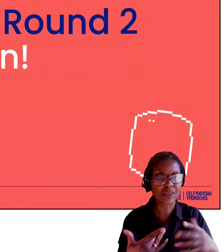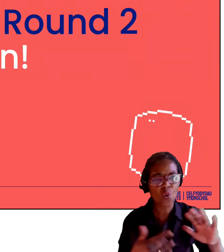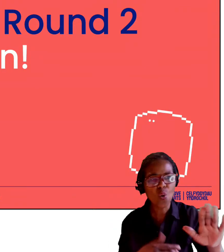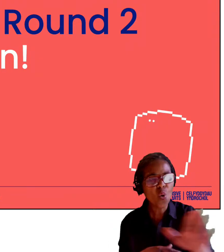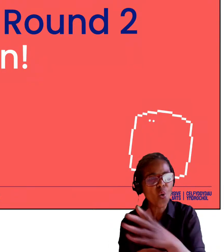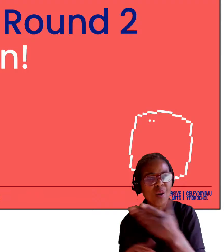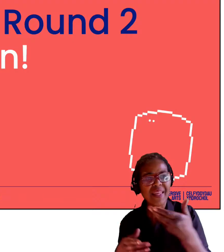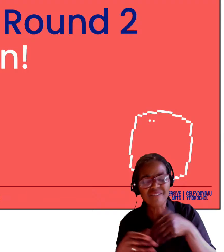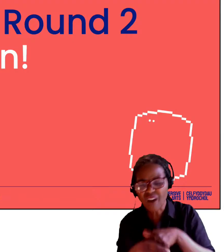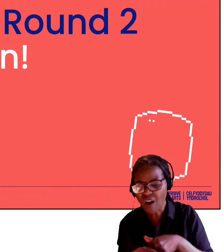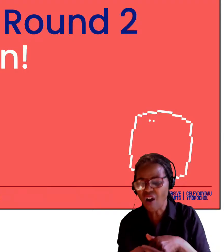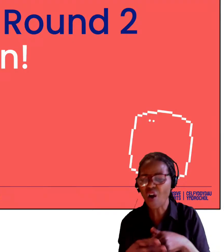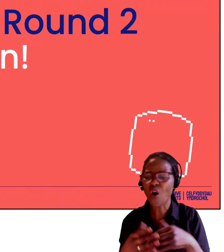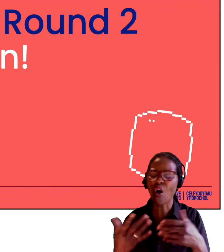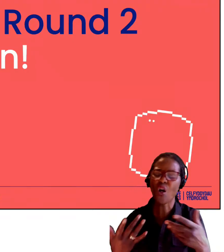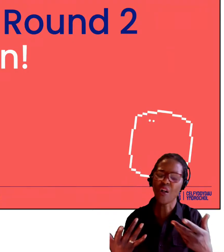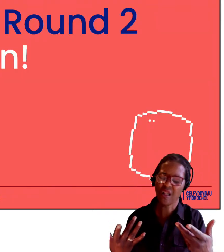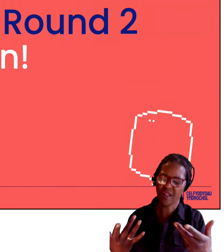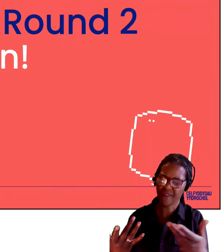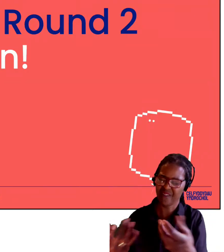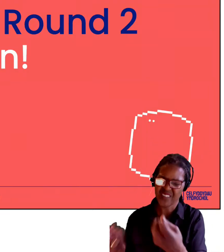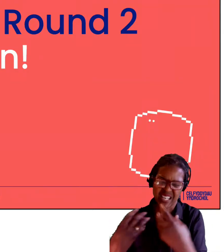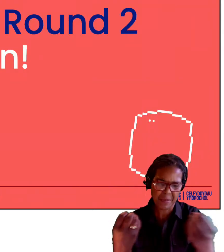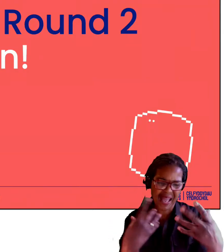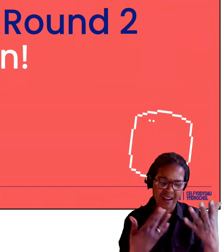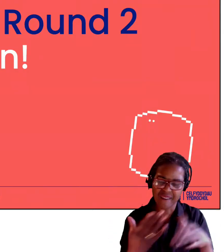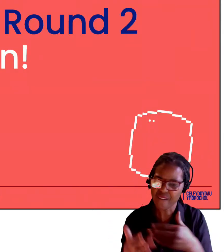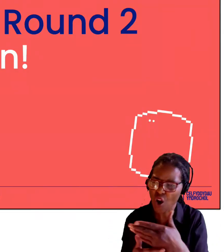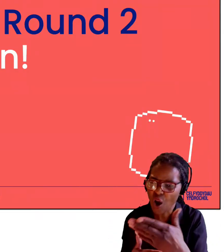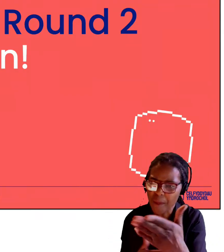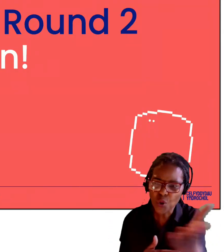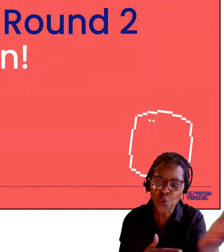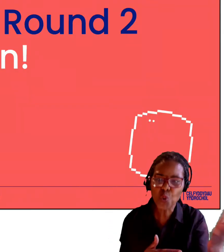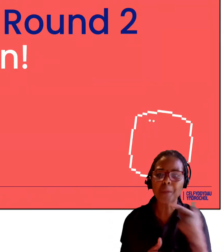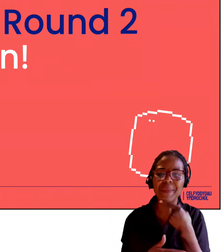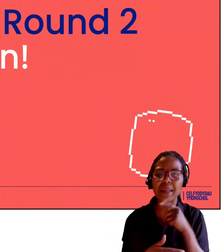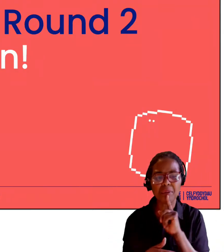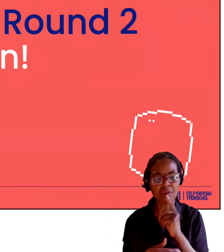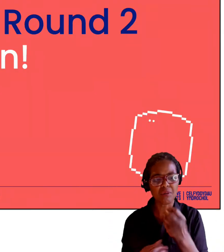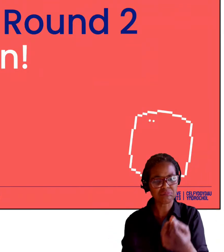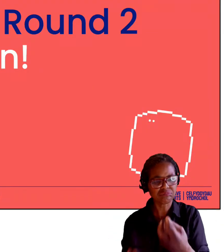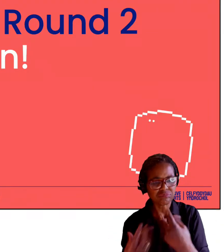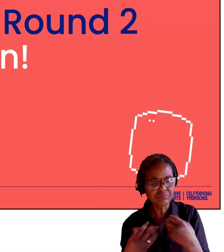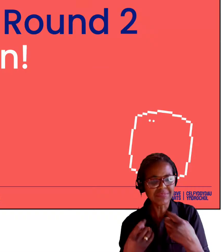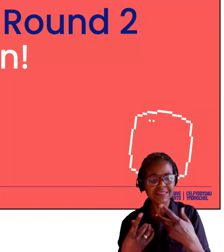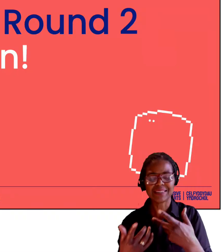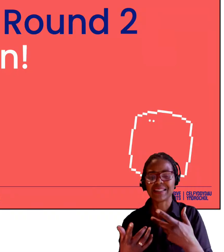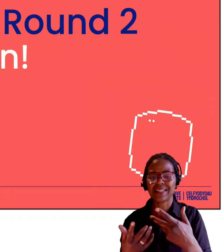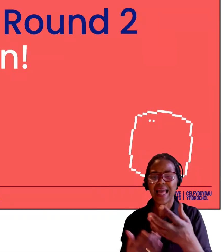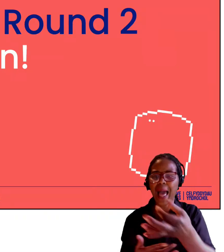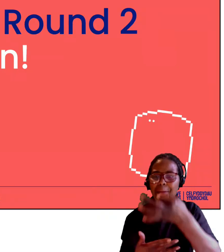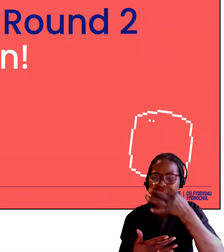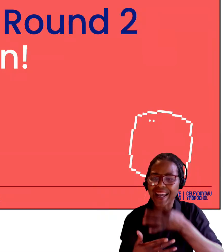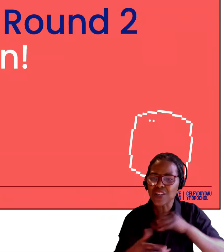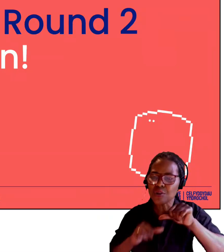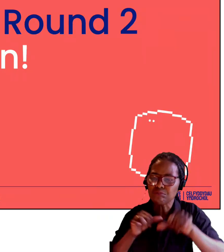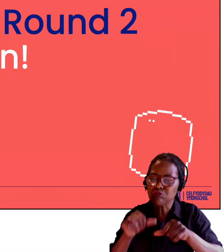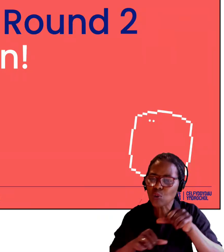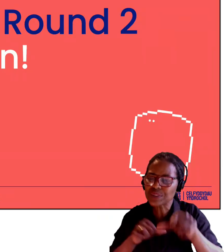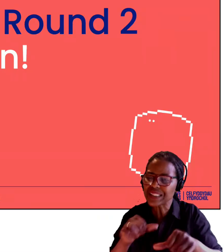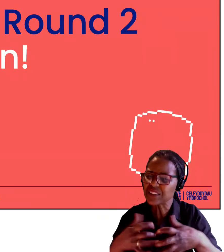from you, people that told us how the application process was,